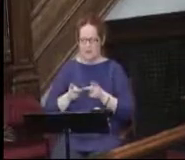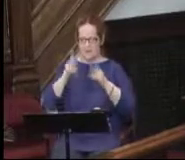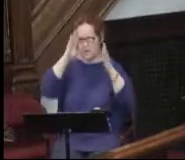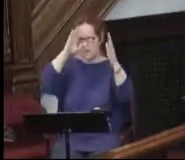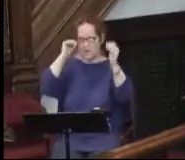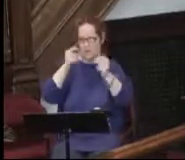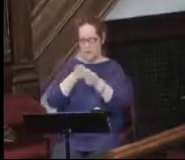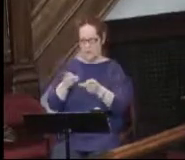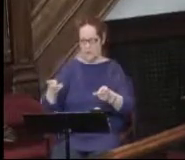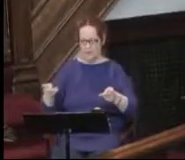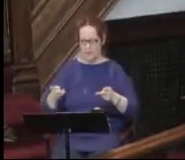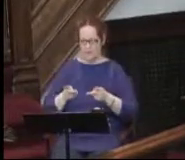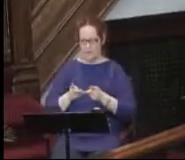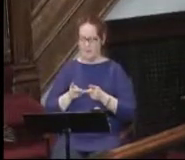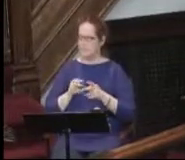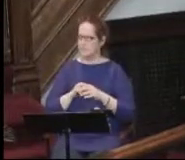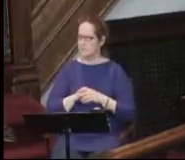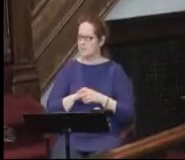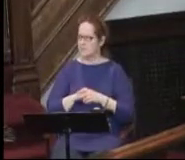hopeful place.